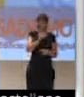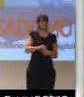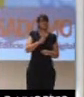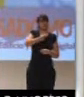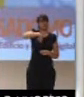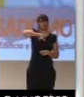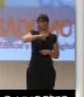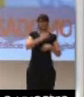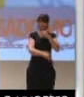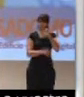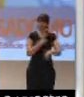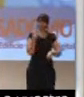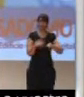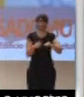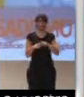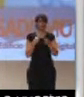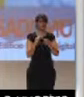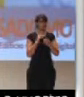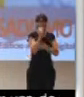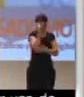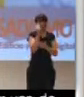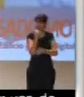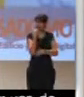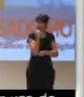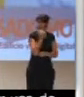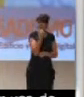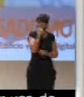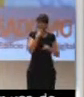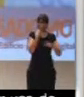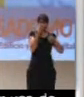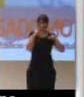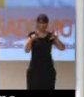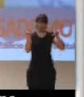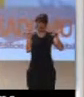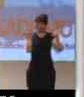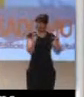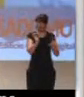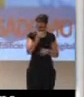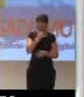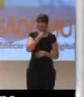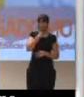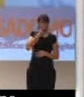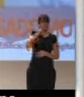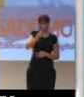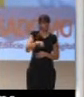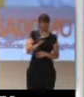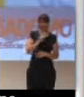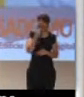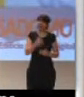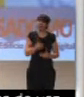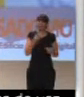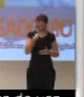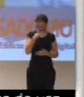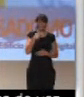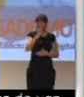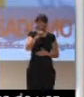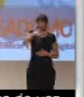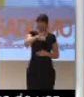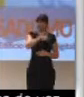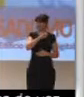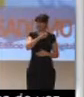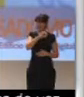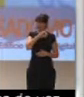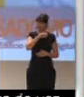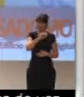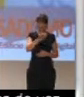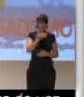being able to put on TV avatars that use sign language, voice recognition, etc.,